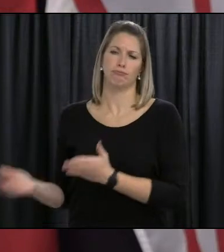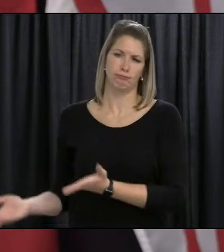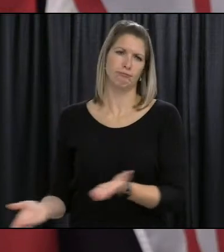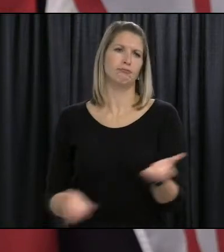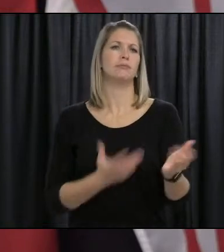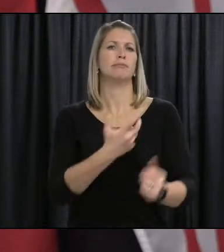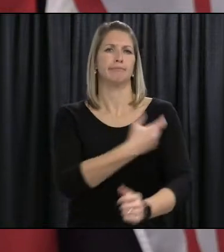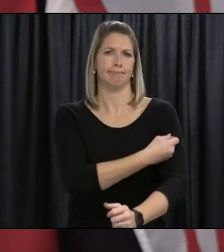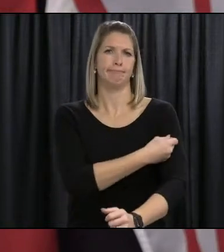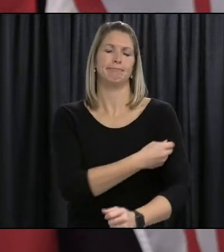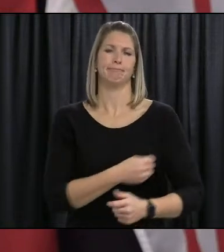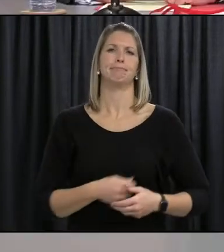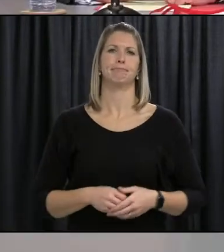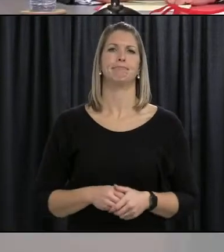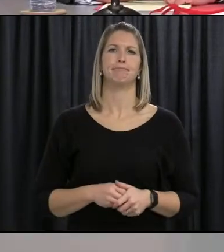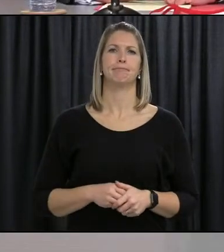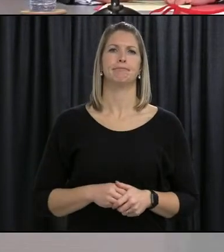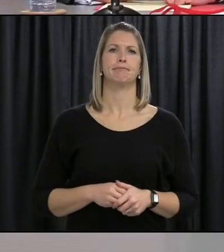to them.